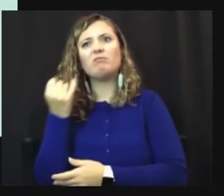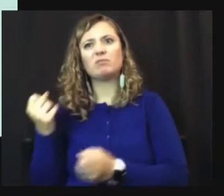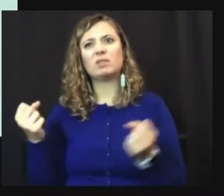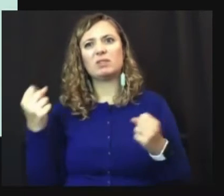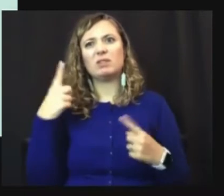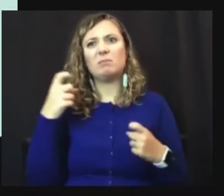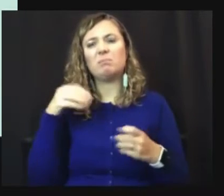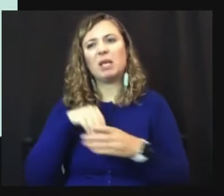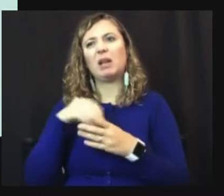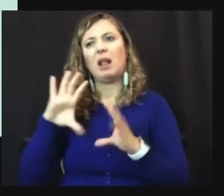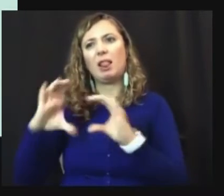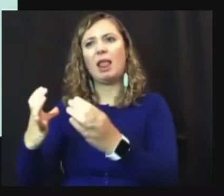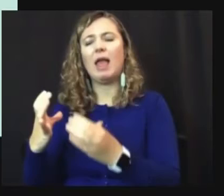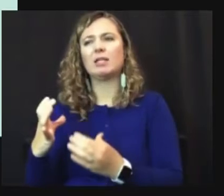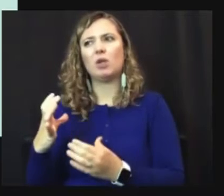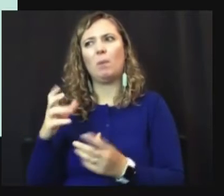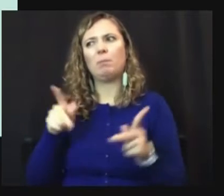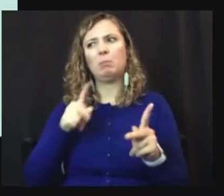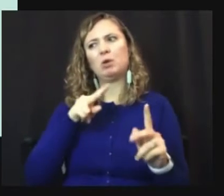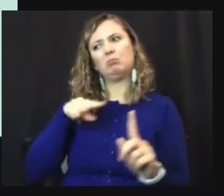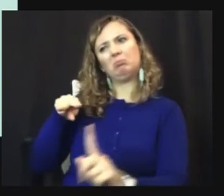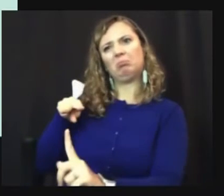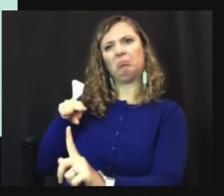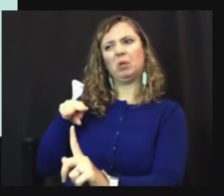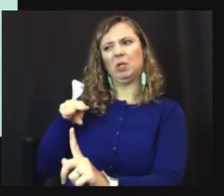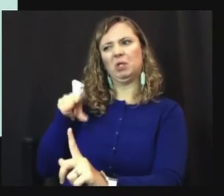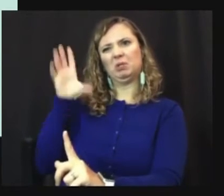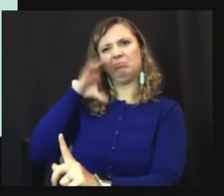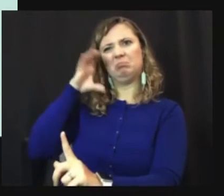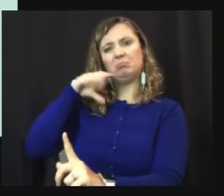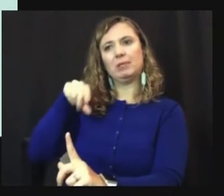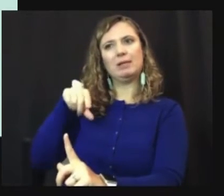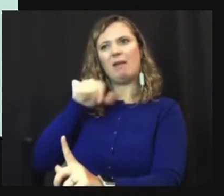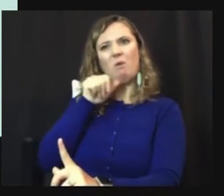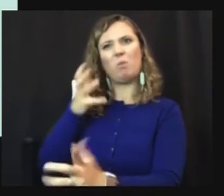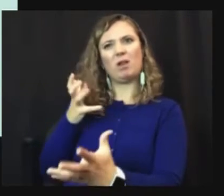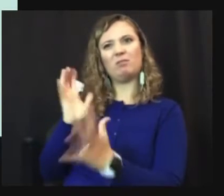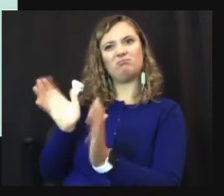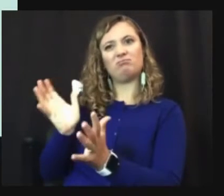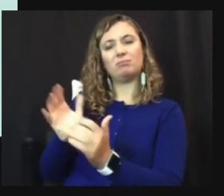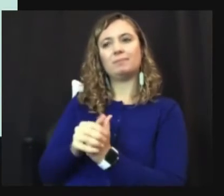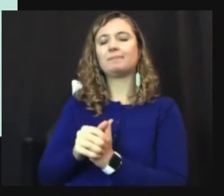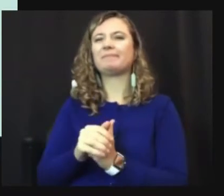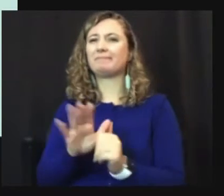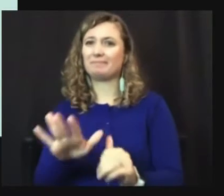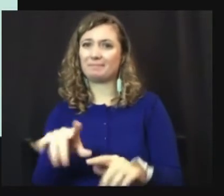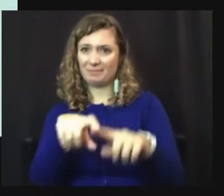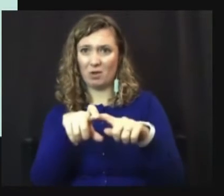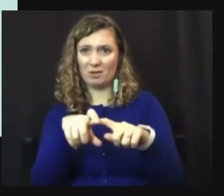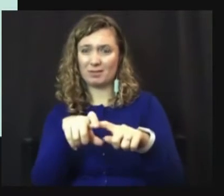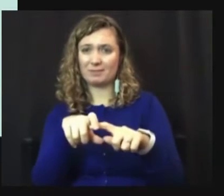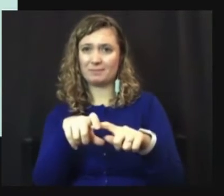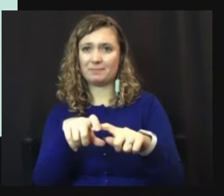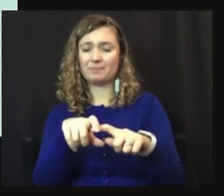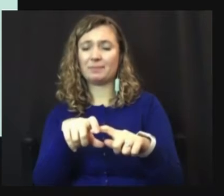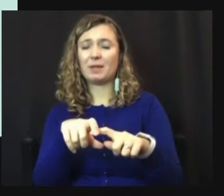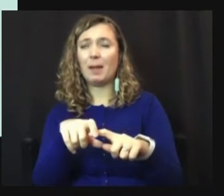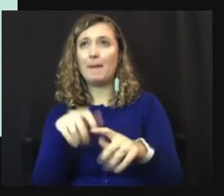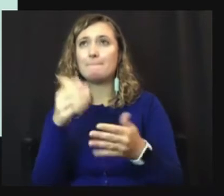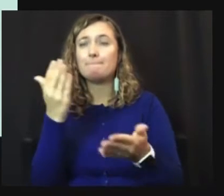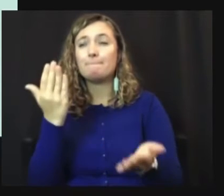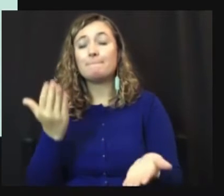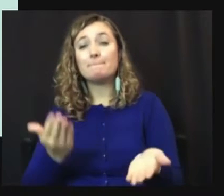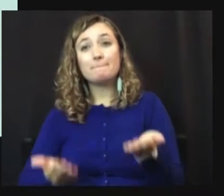want to talk to them. I really want to pause here and say that maybe that makes sense